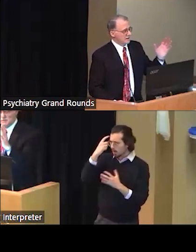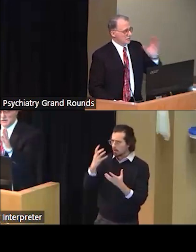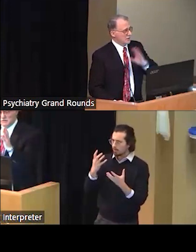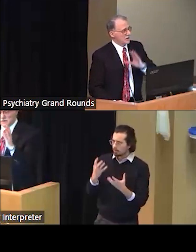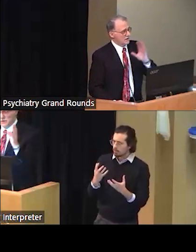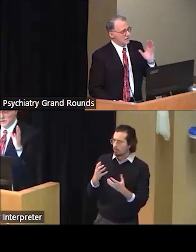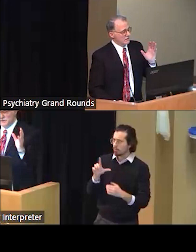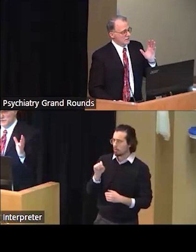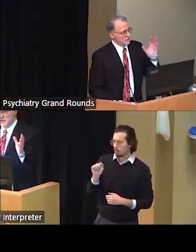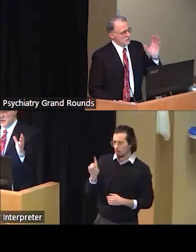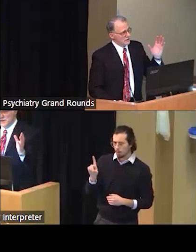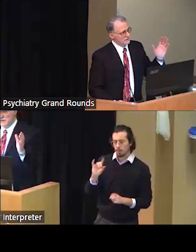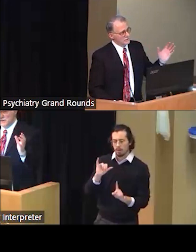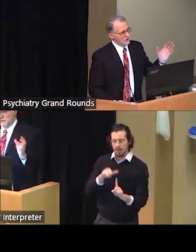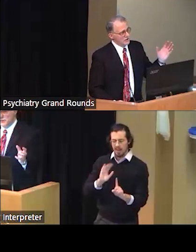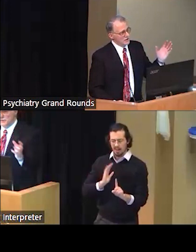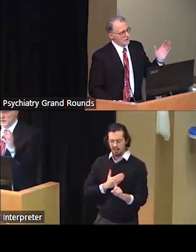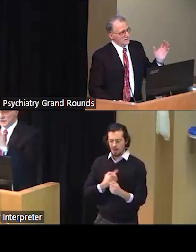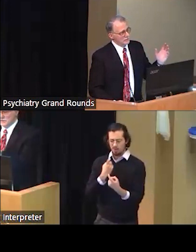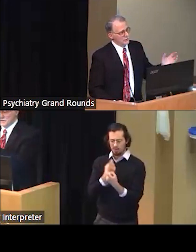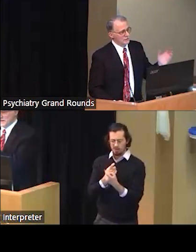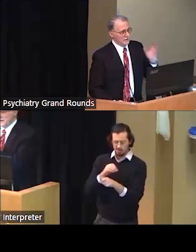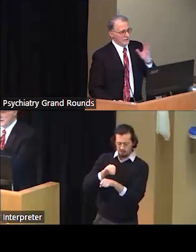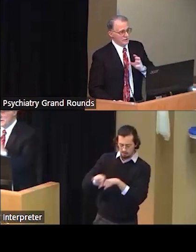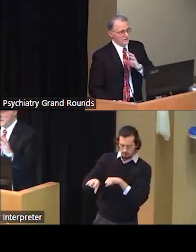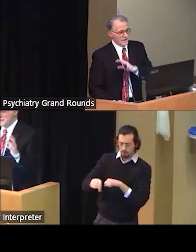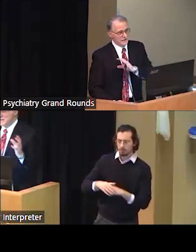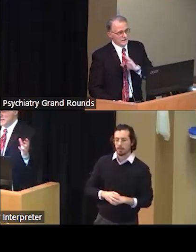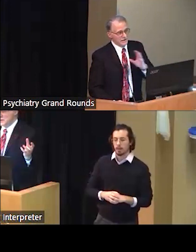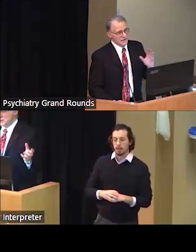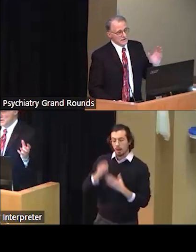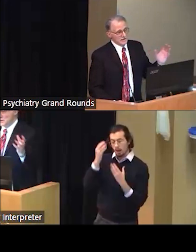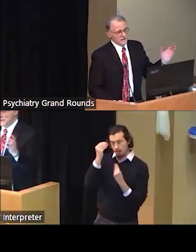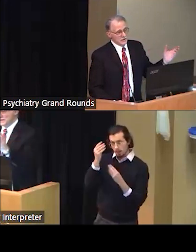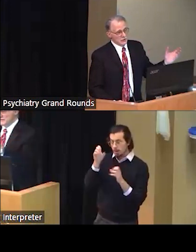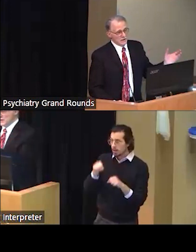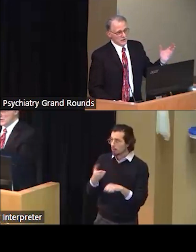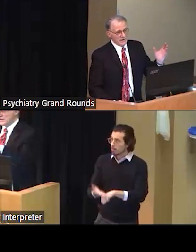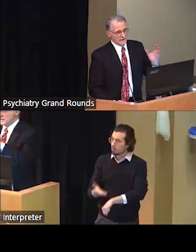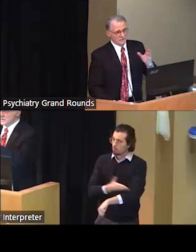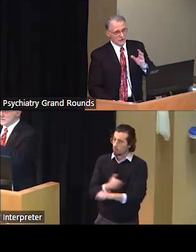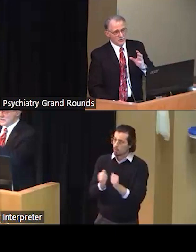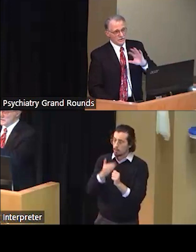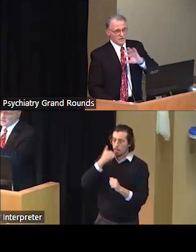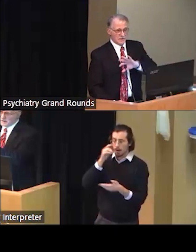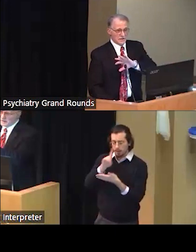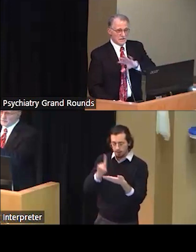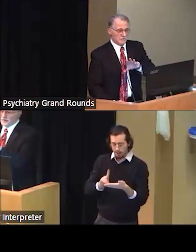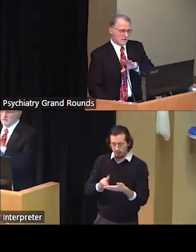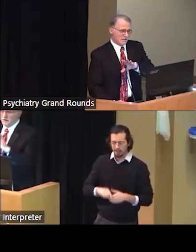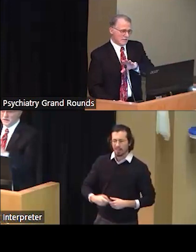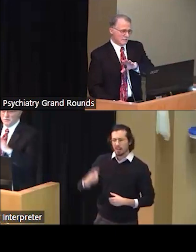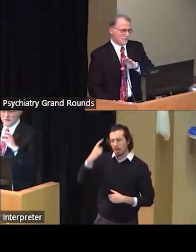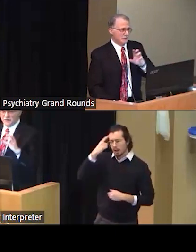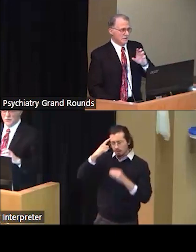the toxin we're talking about. Information that could be improved by better design. Too much cognitive load that doesn't need